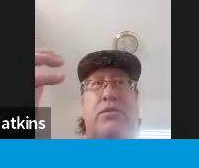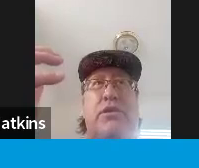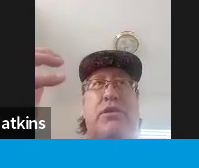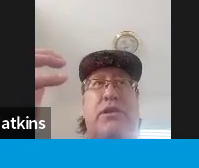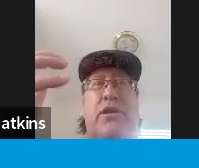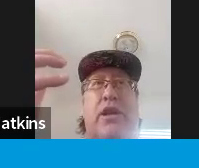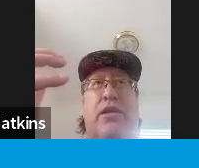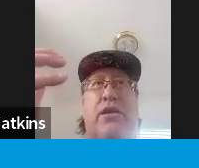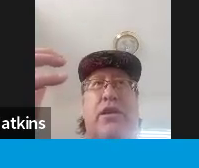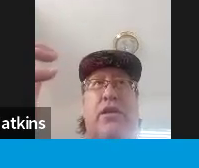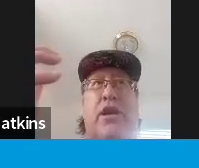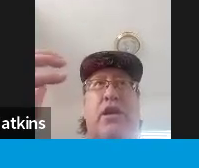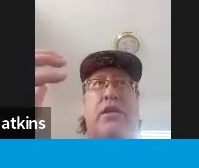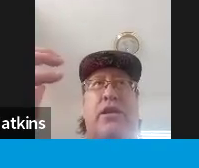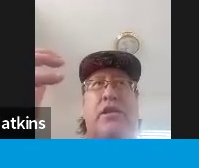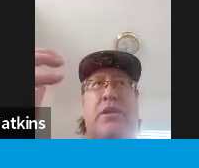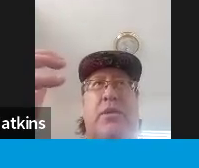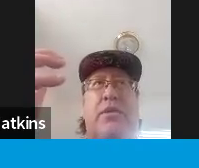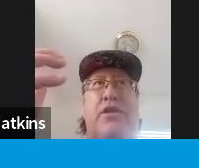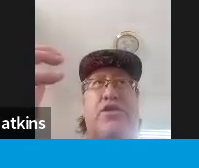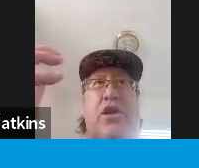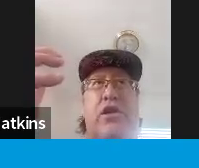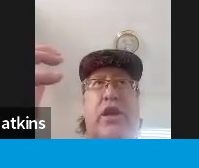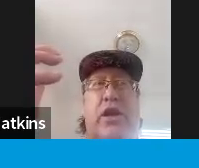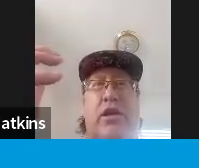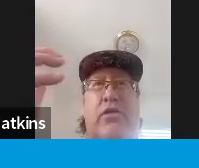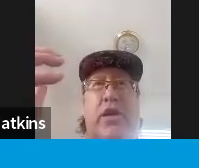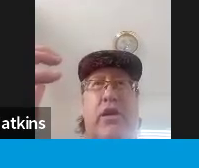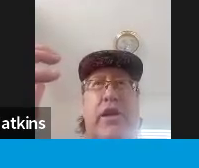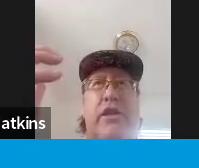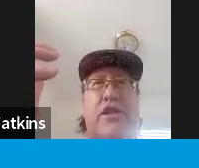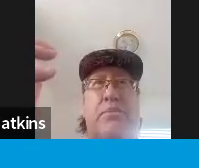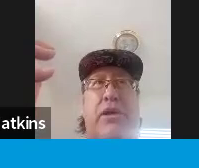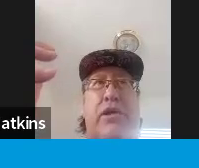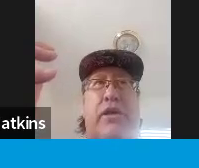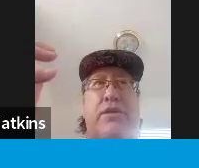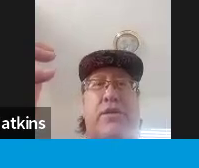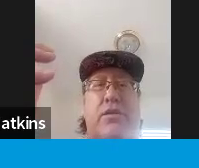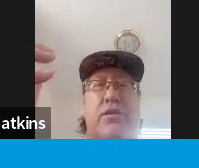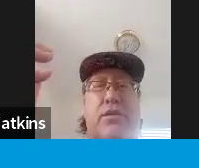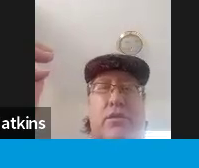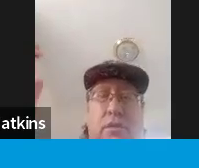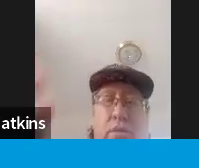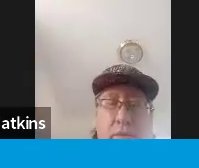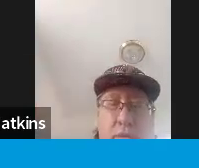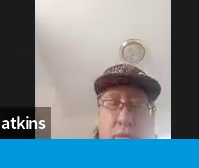or, you know, I think there needs to be something stronger in there regarding the disparities.